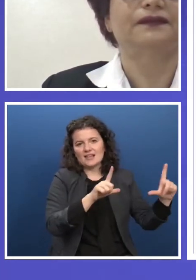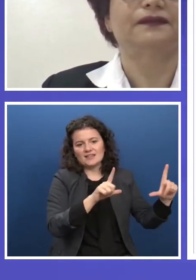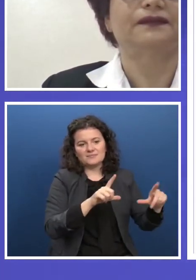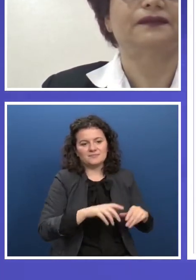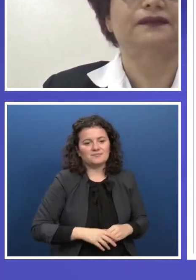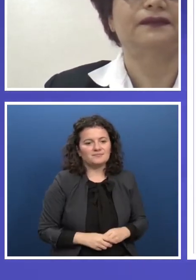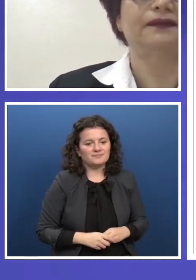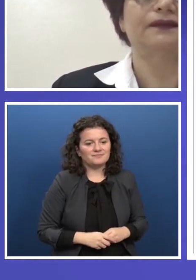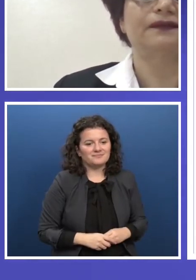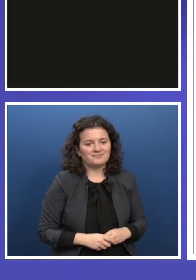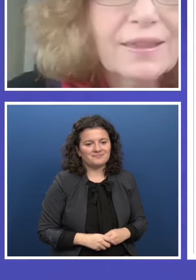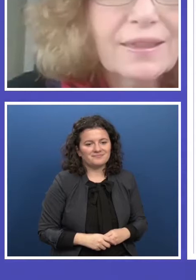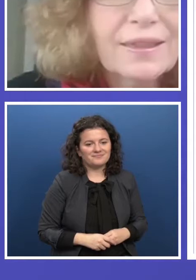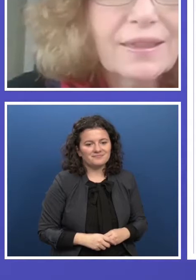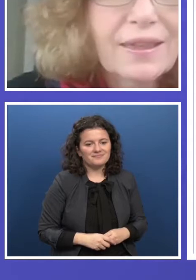Next slide.